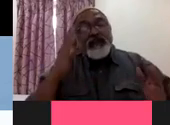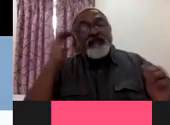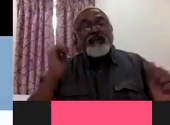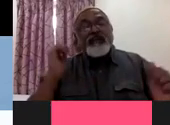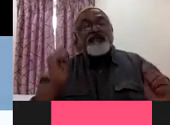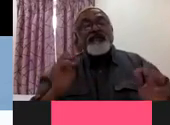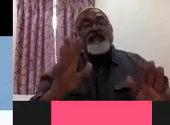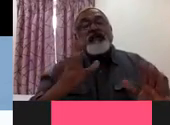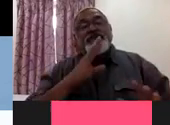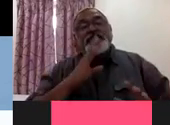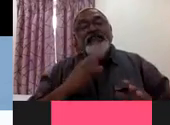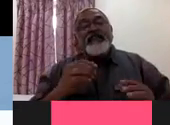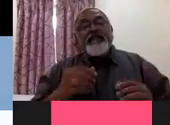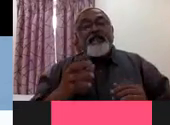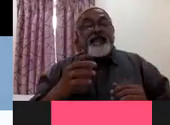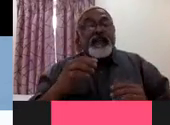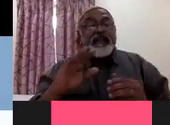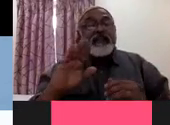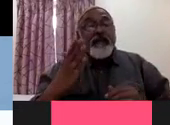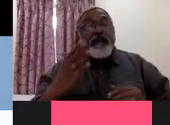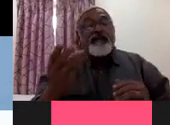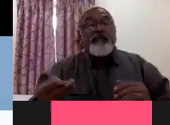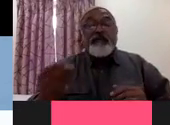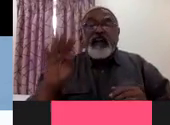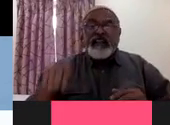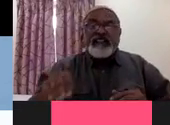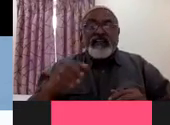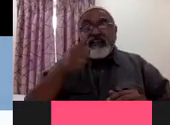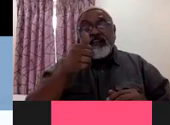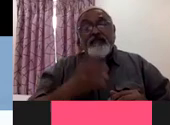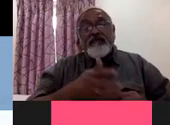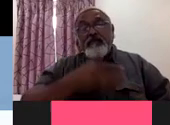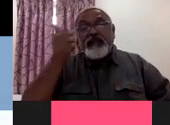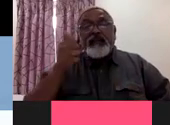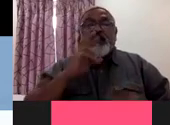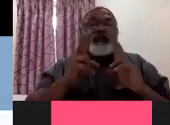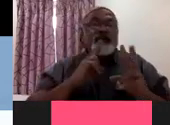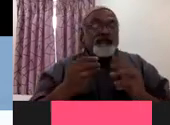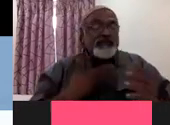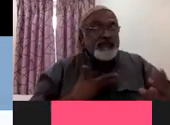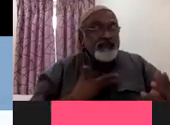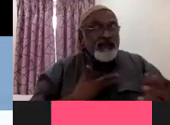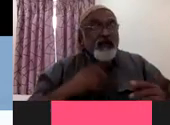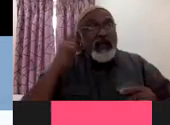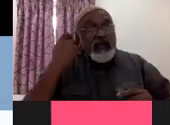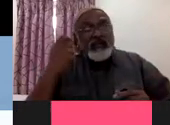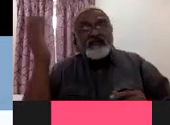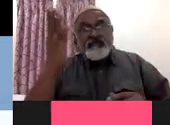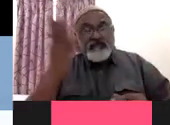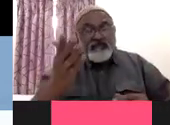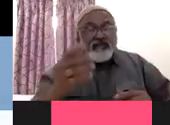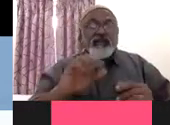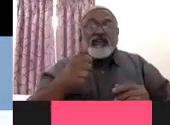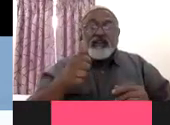fact, my apne mother tongue se jyada Hindi acche se janta hu. So you can at any point in time ask if you have any question